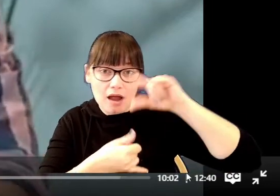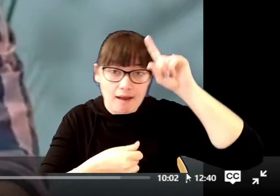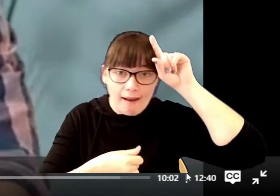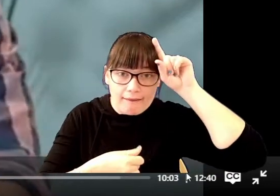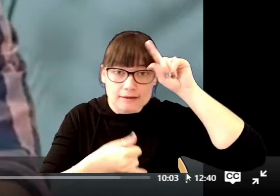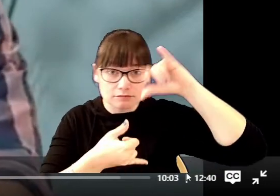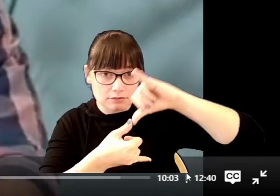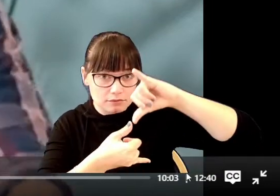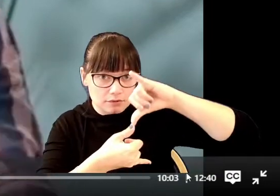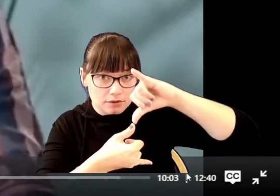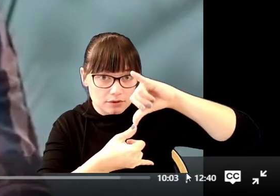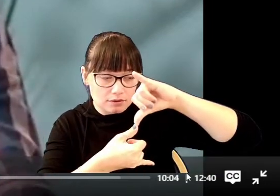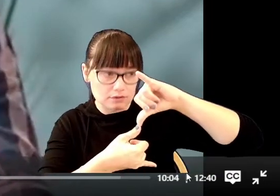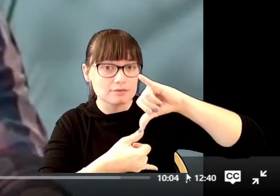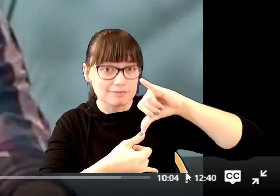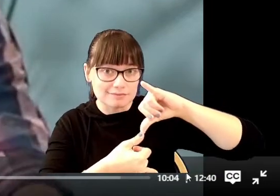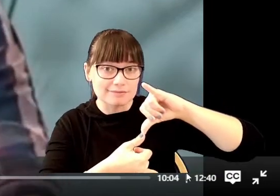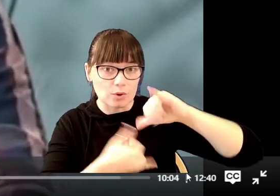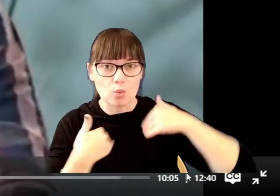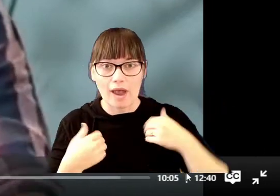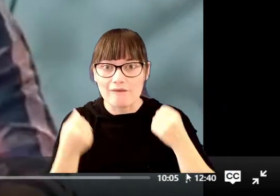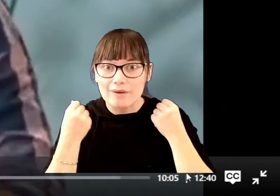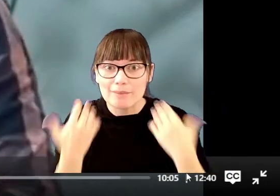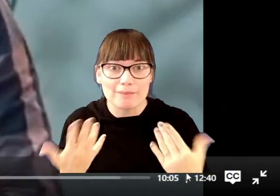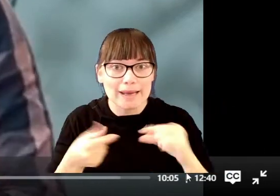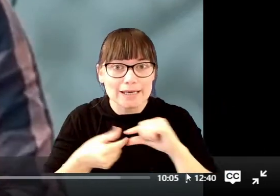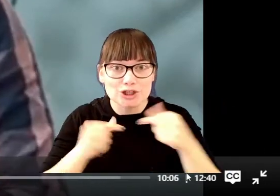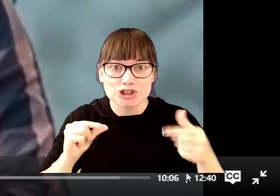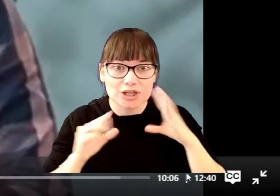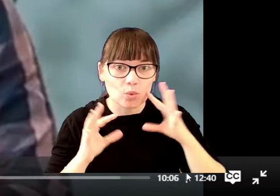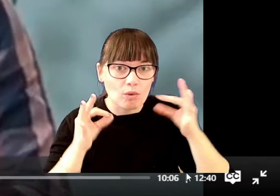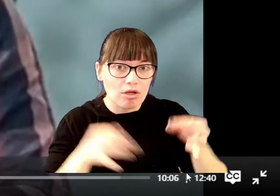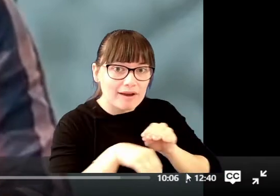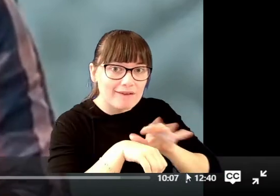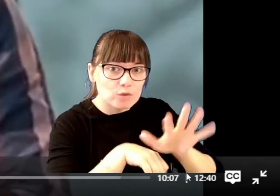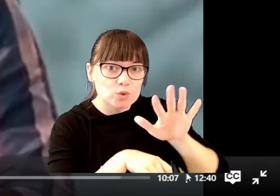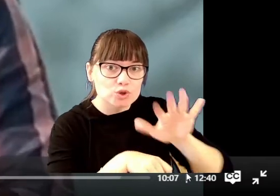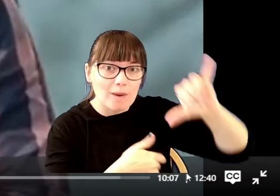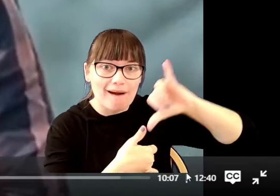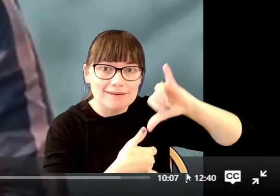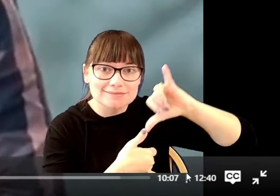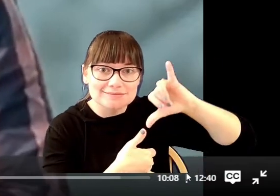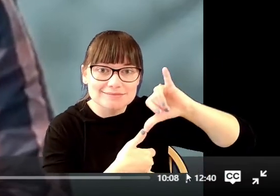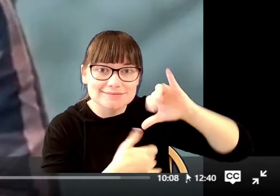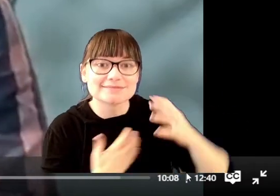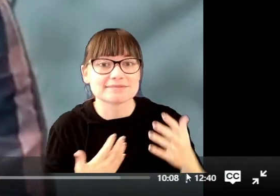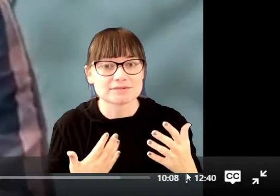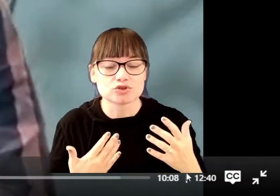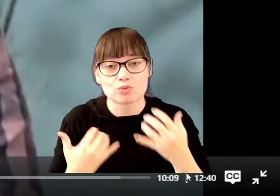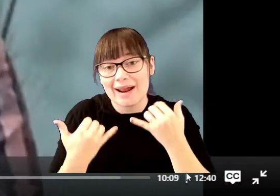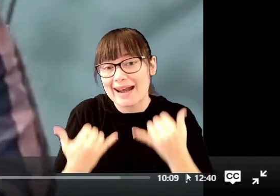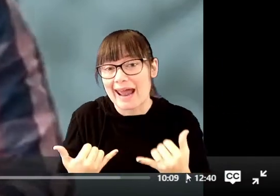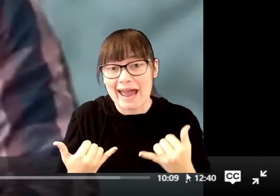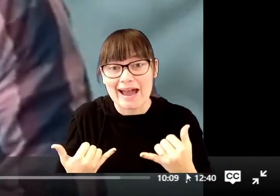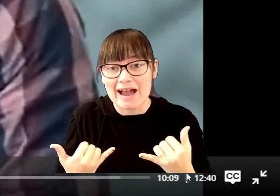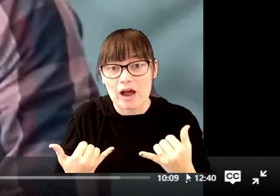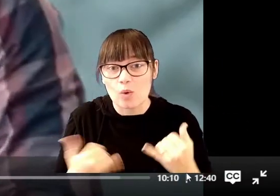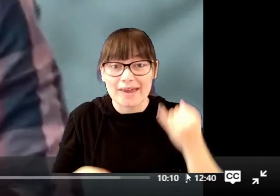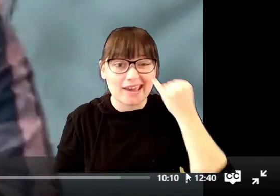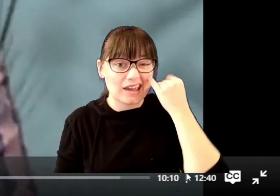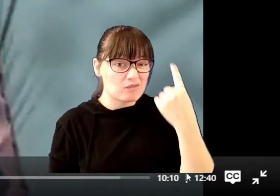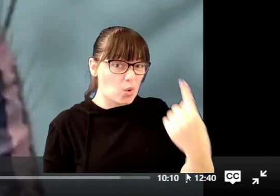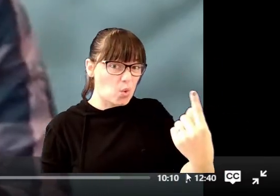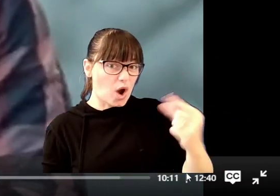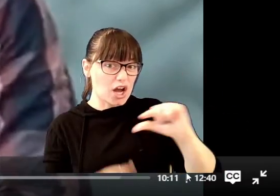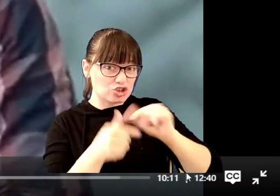determines how tall you are. There are several genes in your body that determine how tall you are. So that's why we don't have everybody. If there was just one